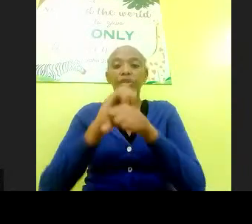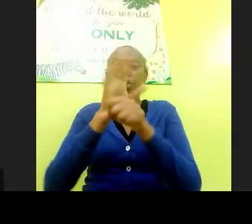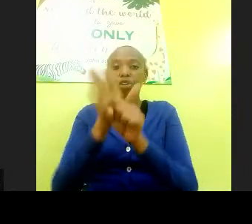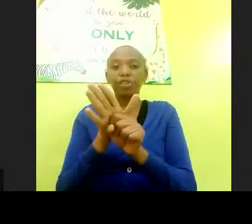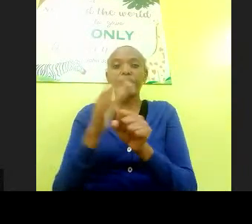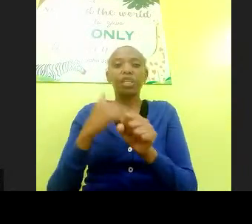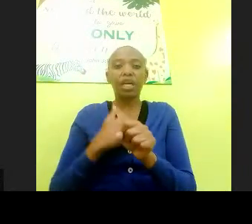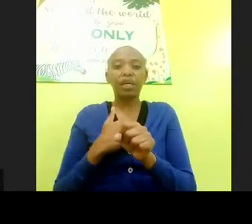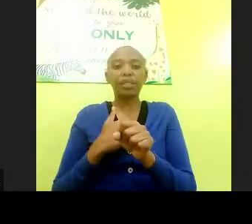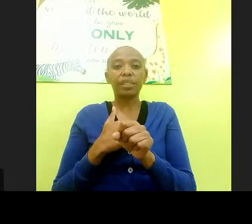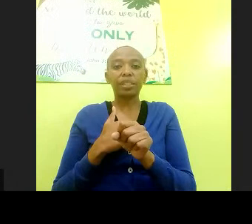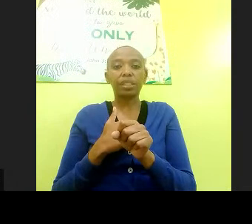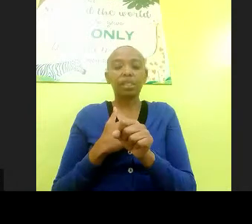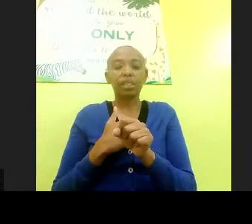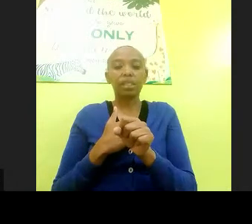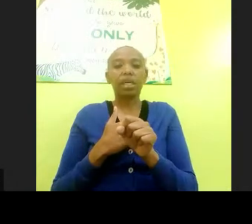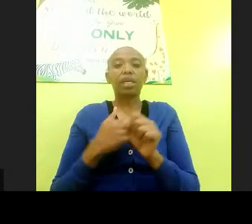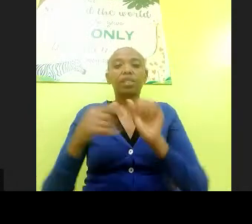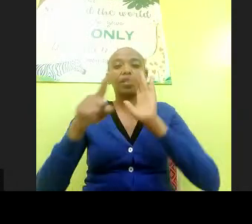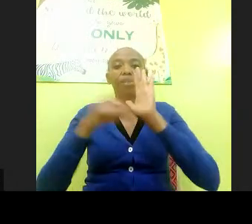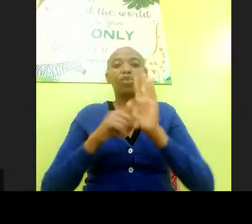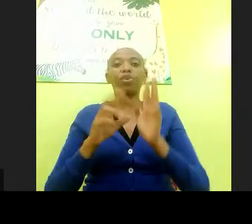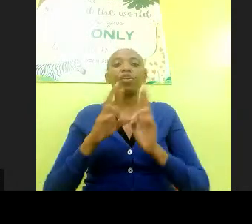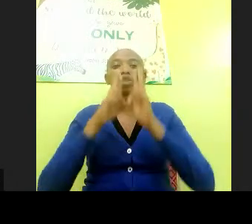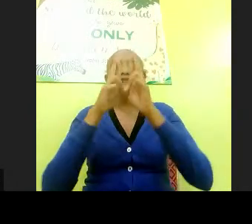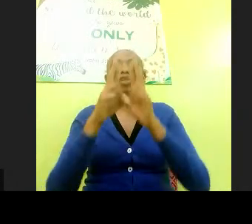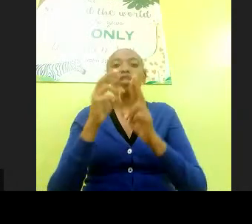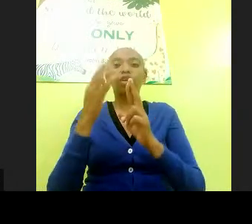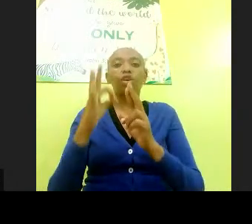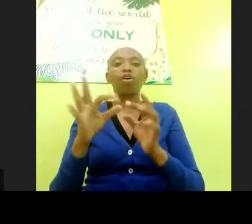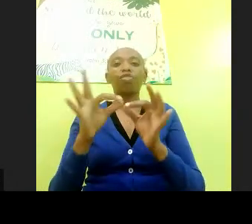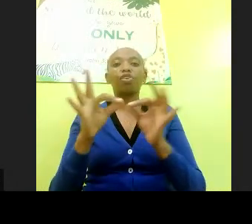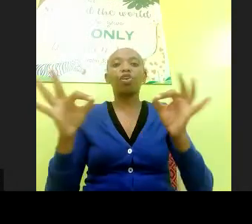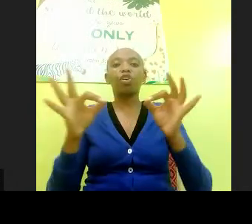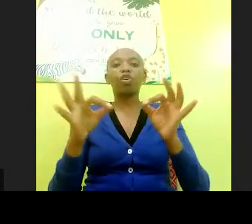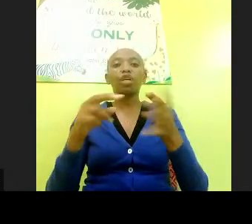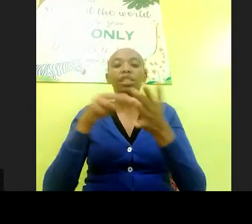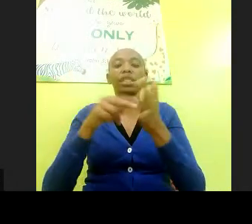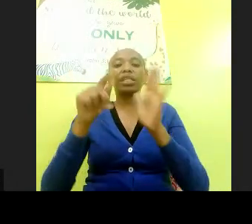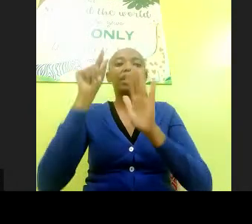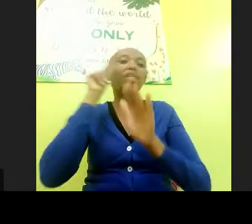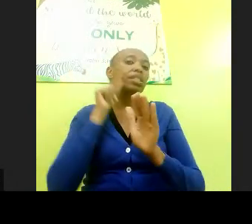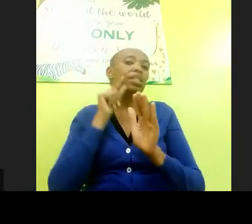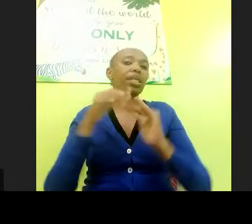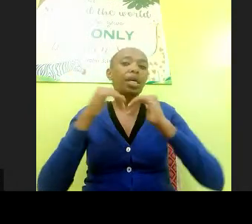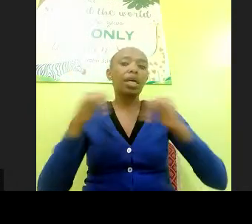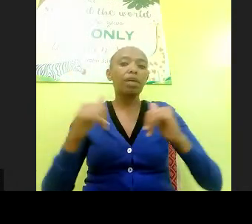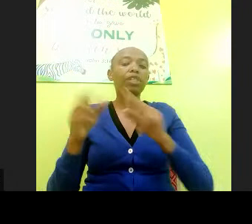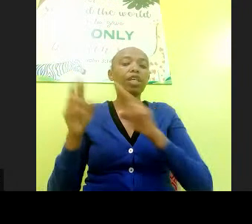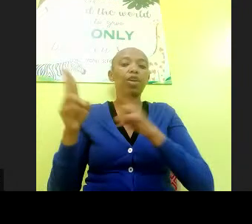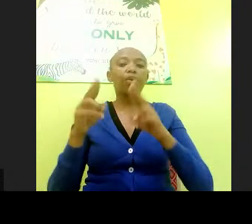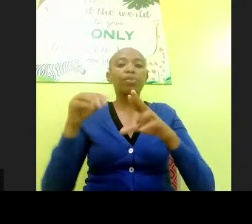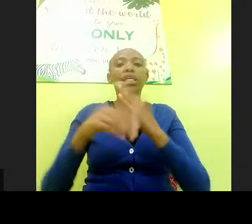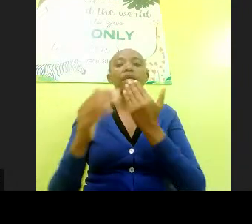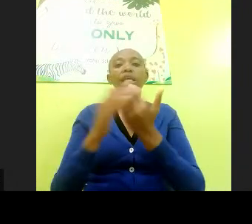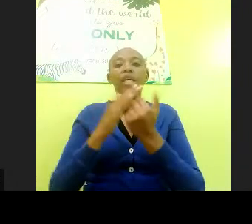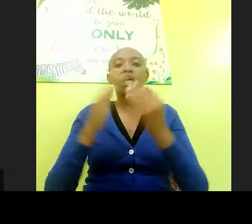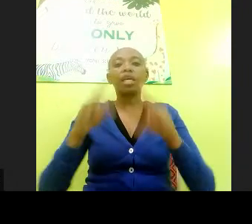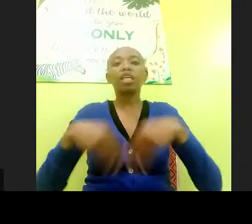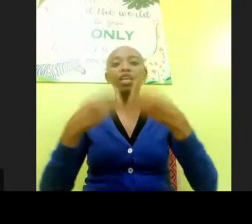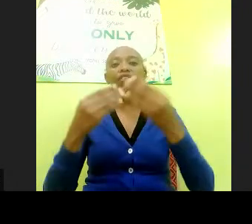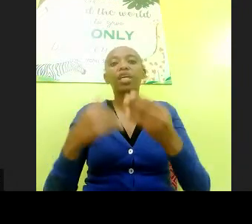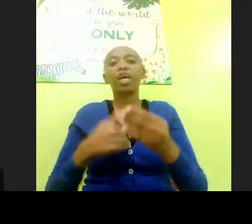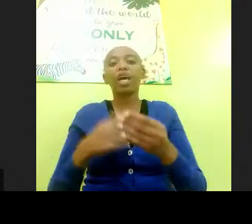has laid bare the negative consequences of long-standing gender gaps and norms around caregiving and has brought